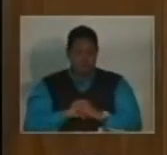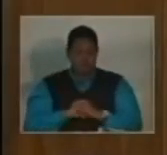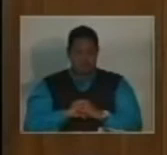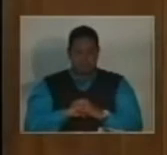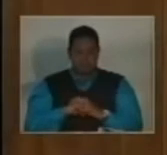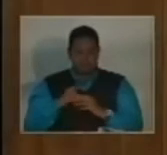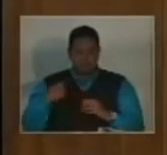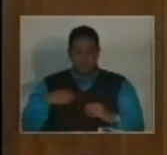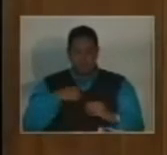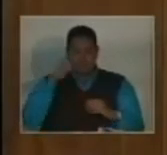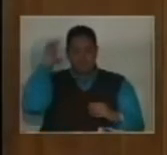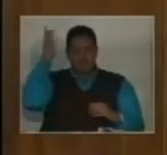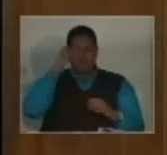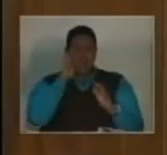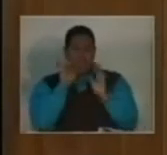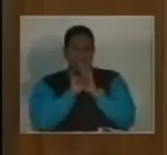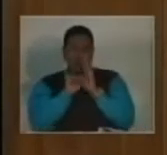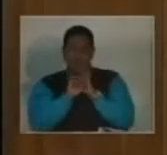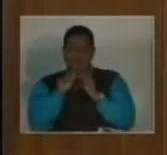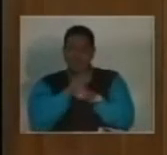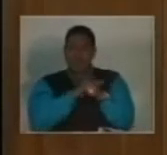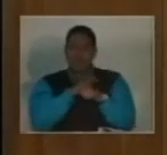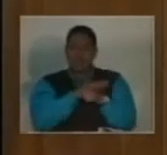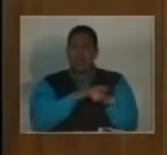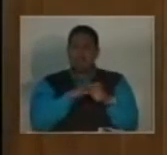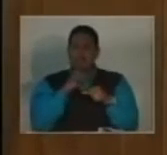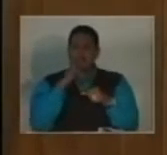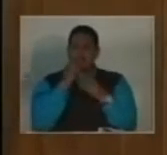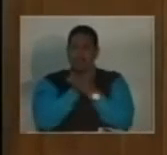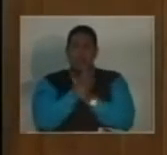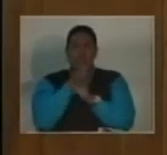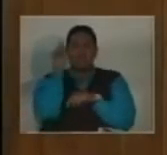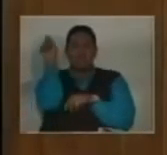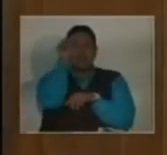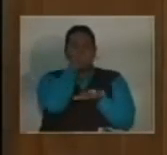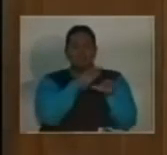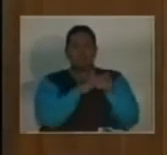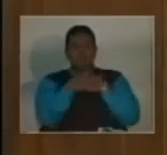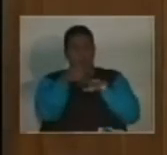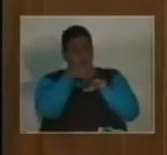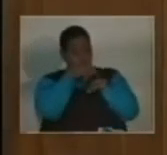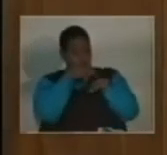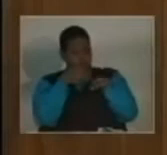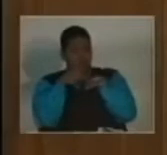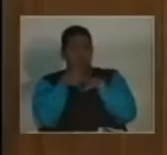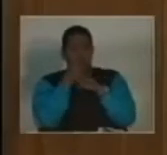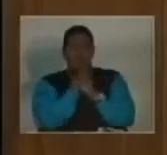we have identified lands across the island which, when developed, can produce some